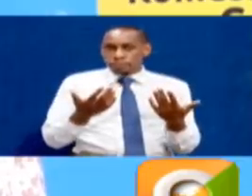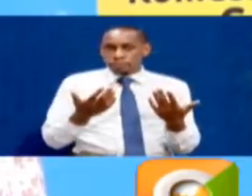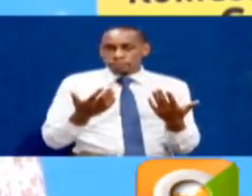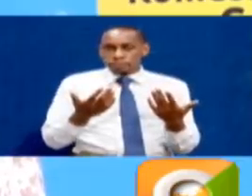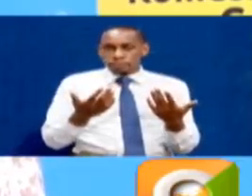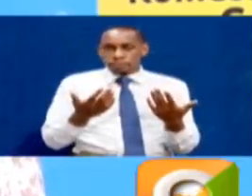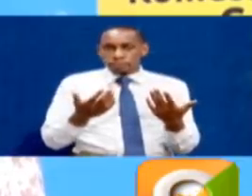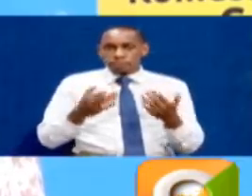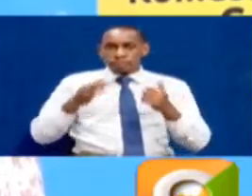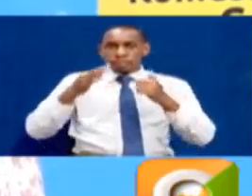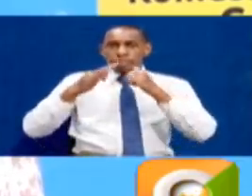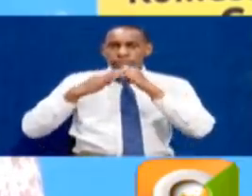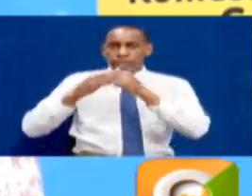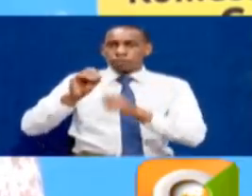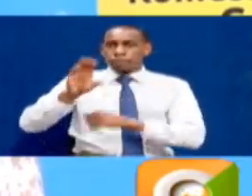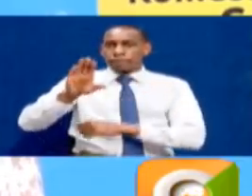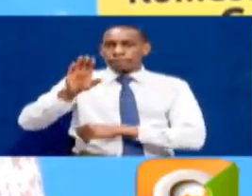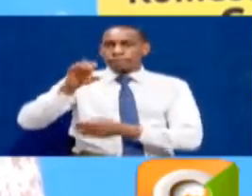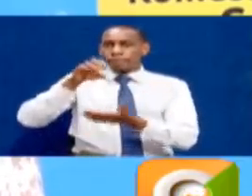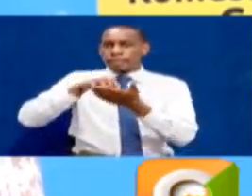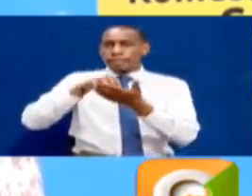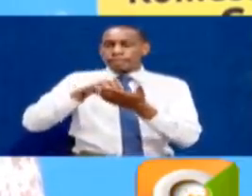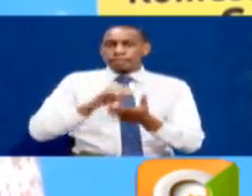what did you say about the 805 cases, Steve?